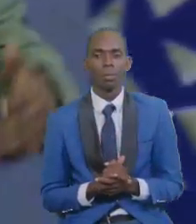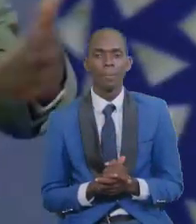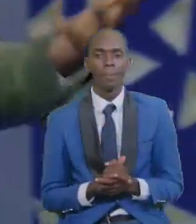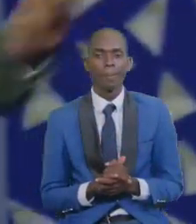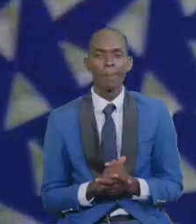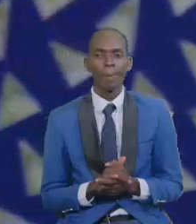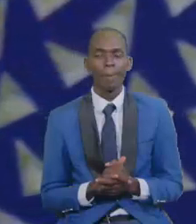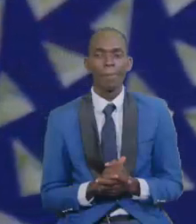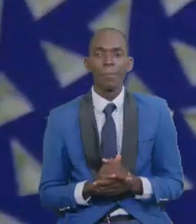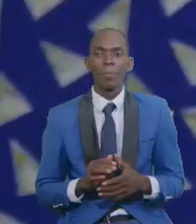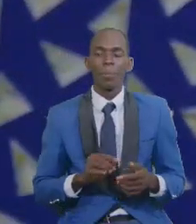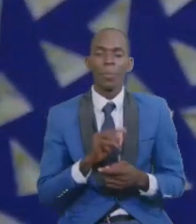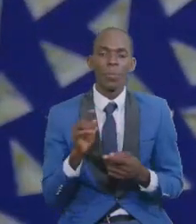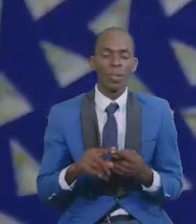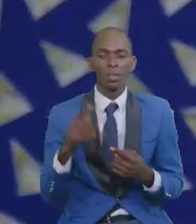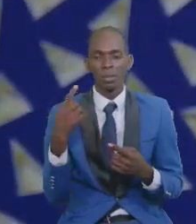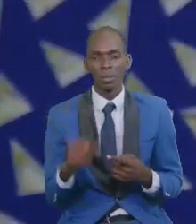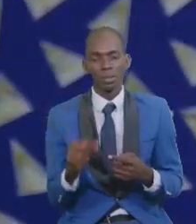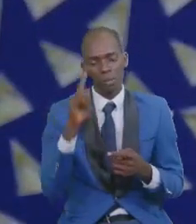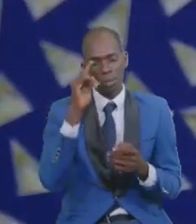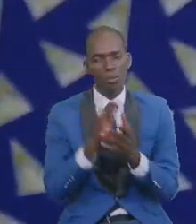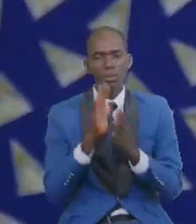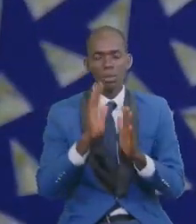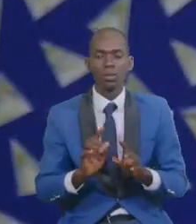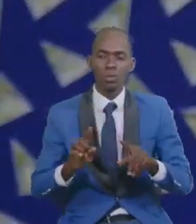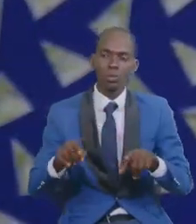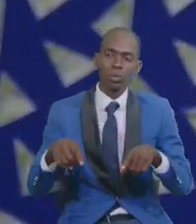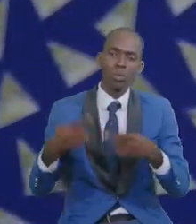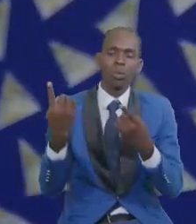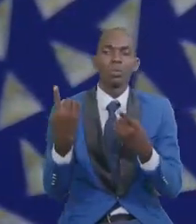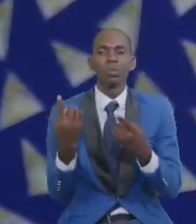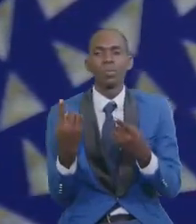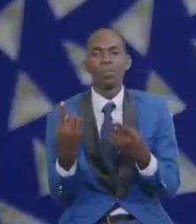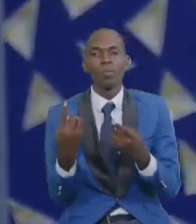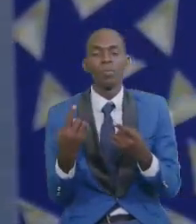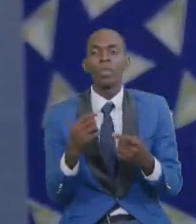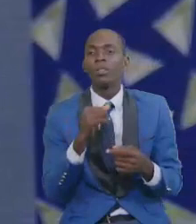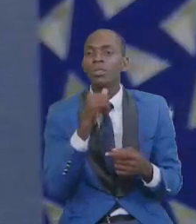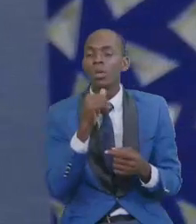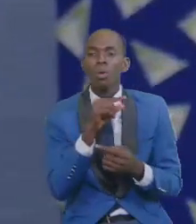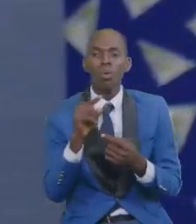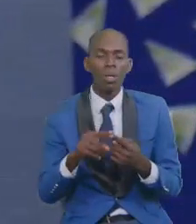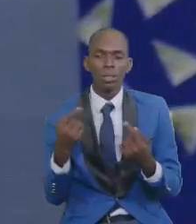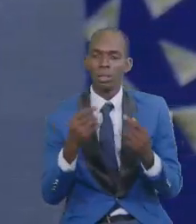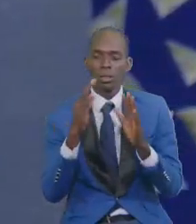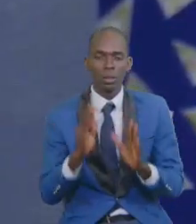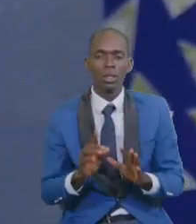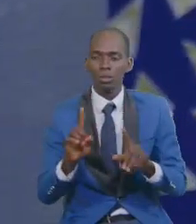When the saints go marching in, not when the sinners go marching in,